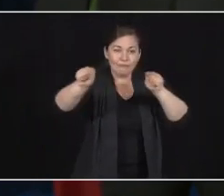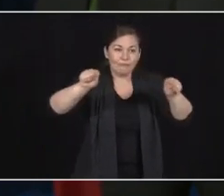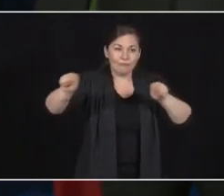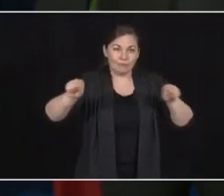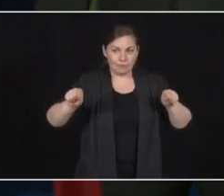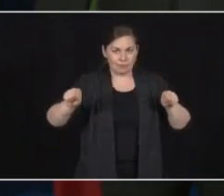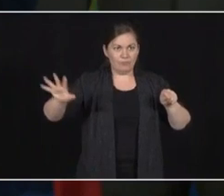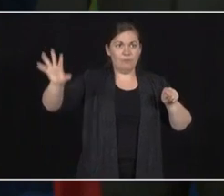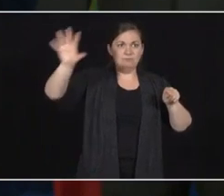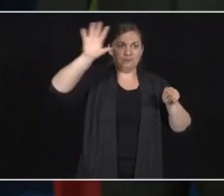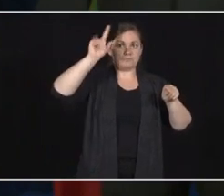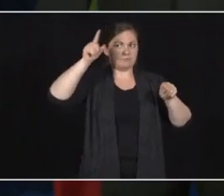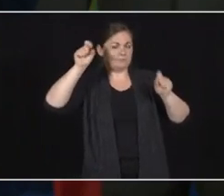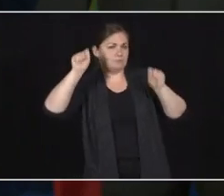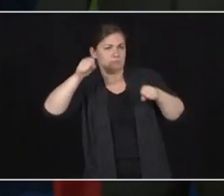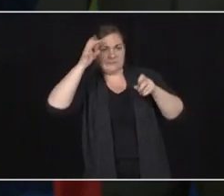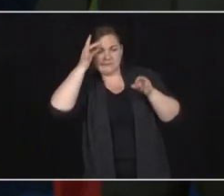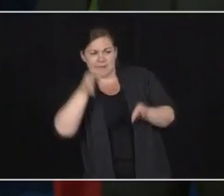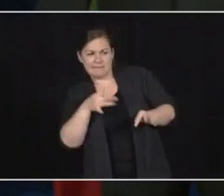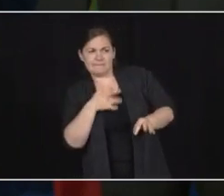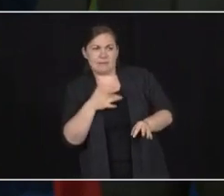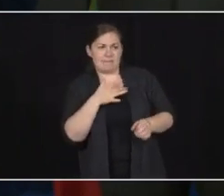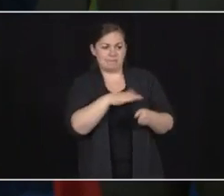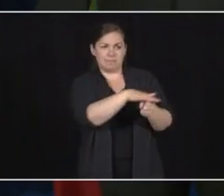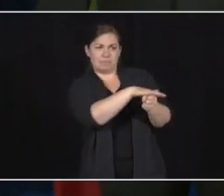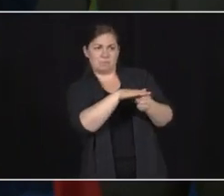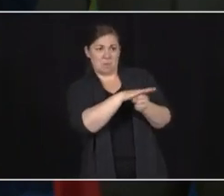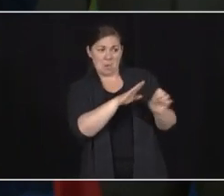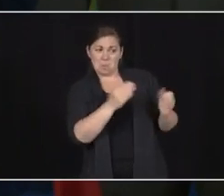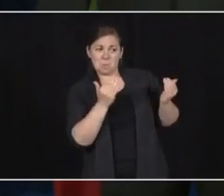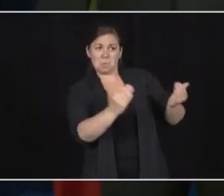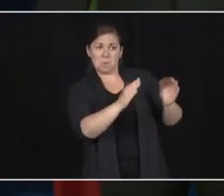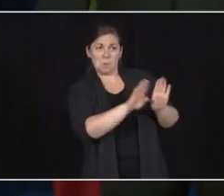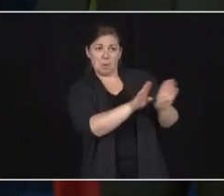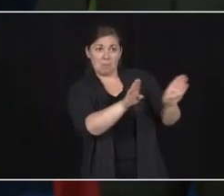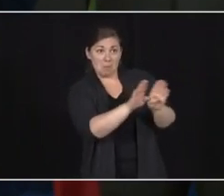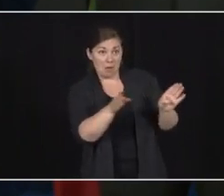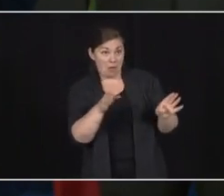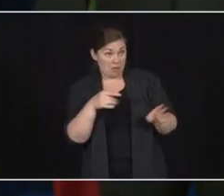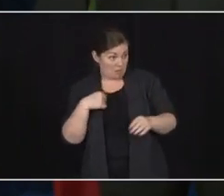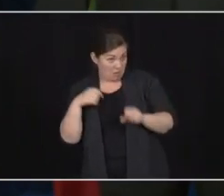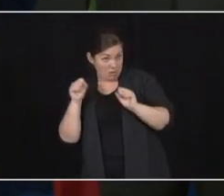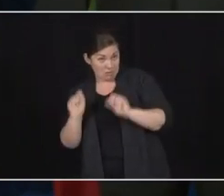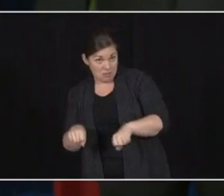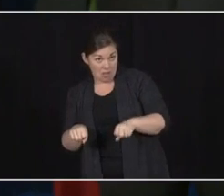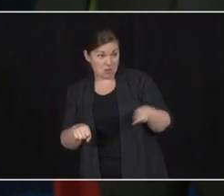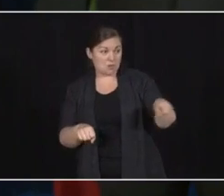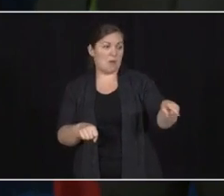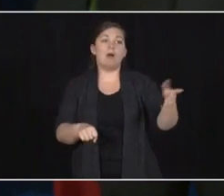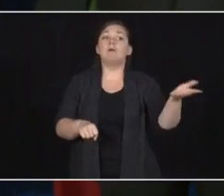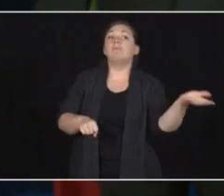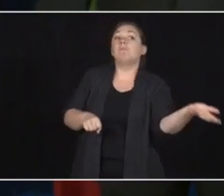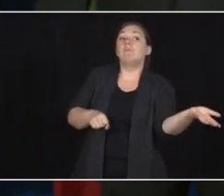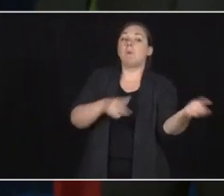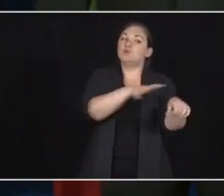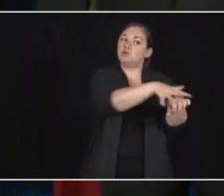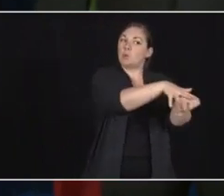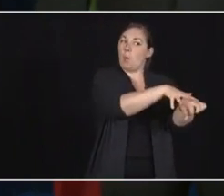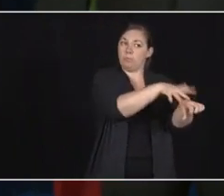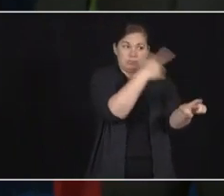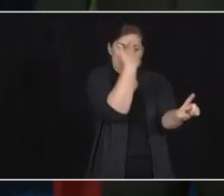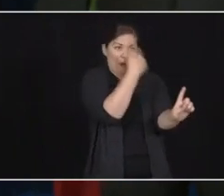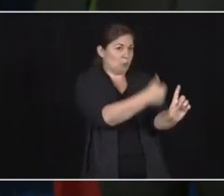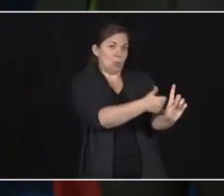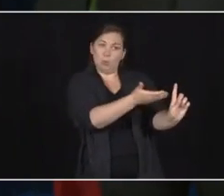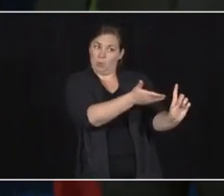decide whether they want to open things up to the full extent allowed by stage one, or if they choose to move more slowly. We're